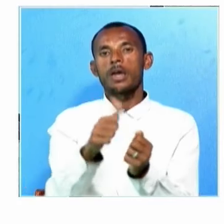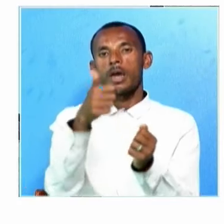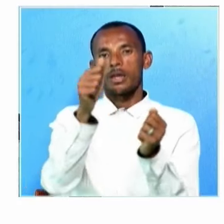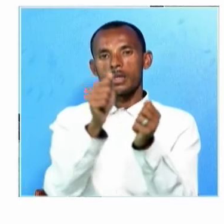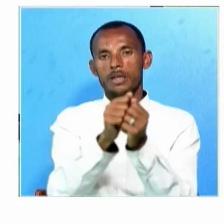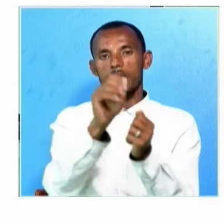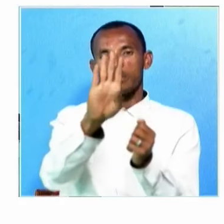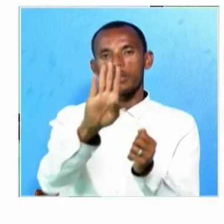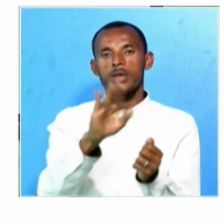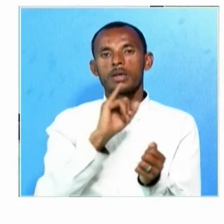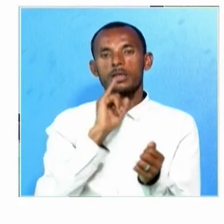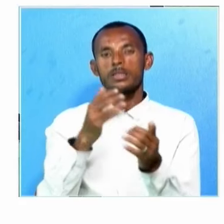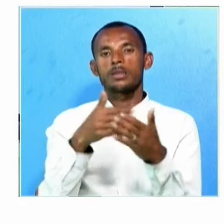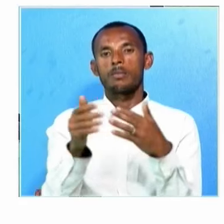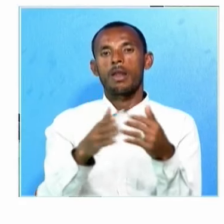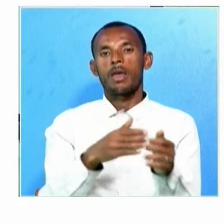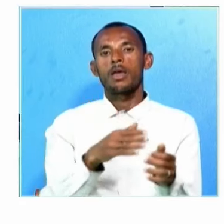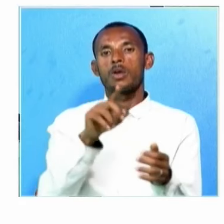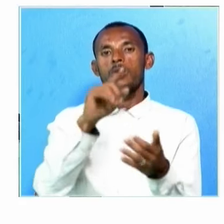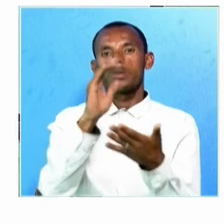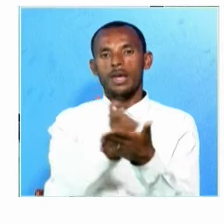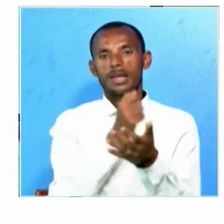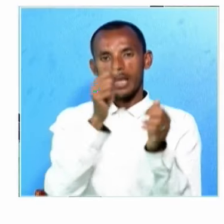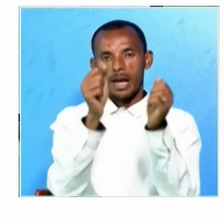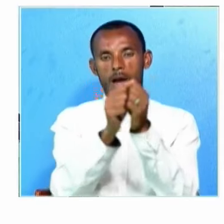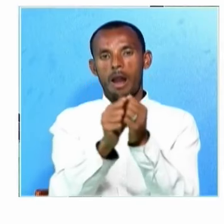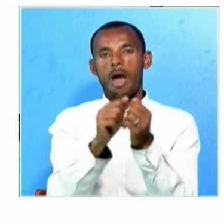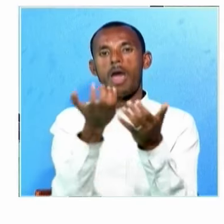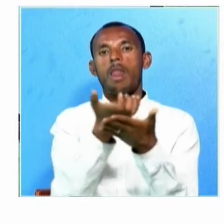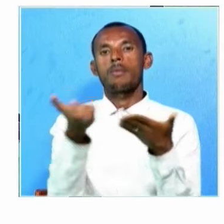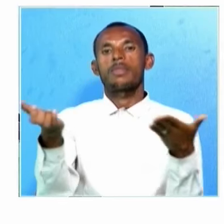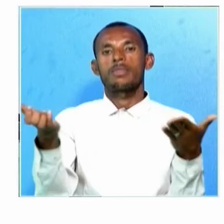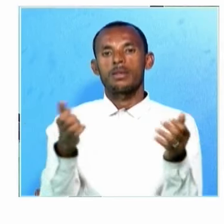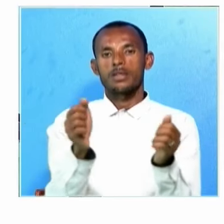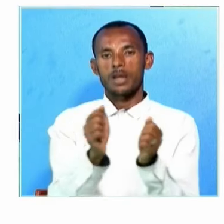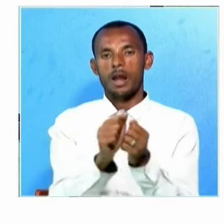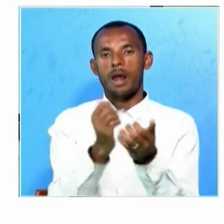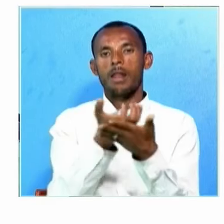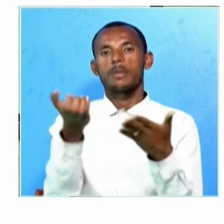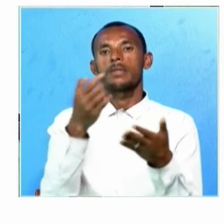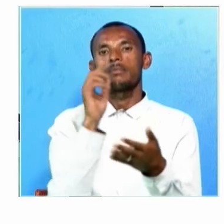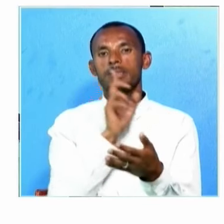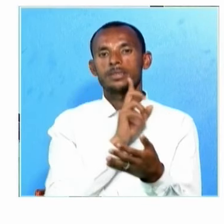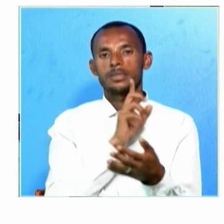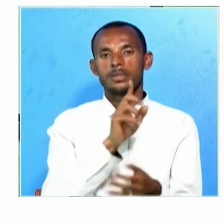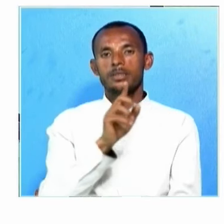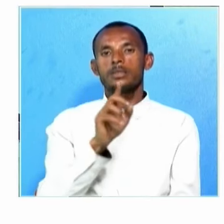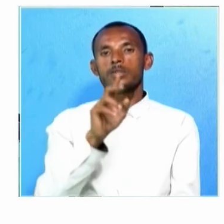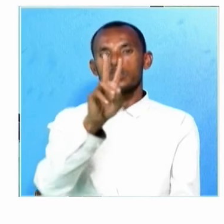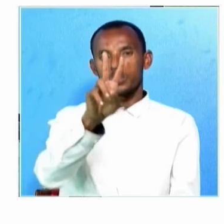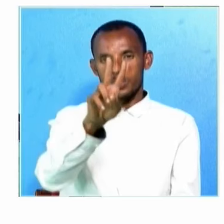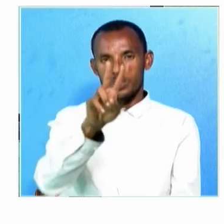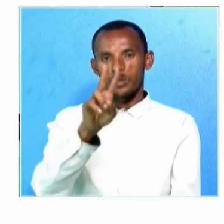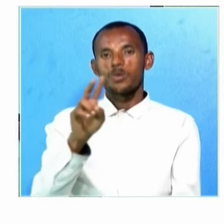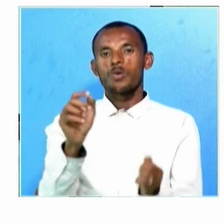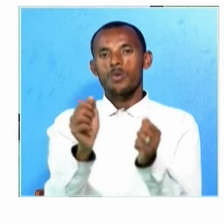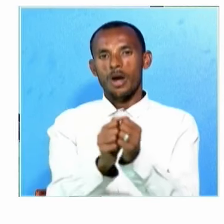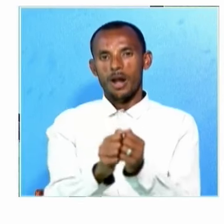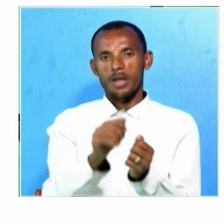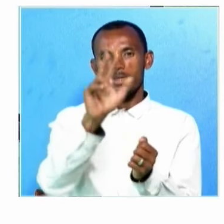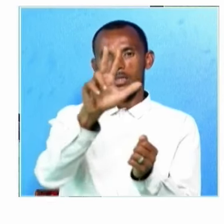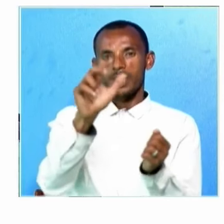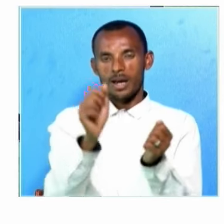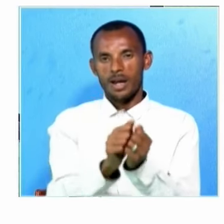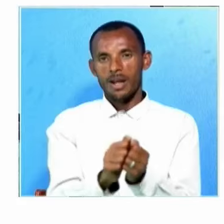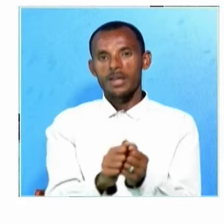B, simply you take their common elements. The common elements here, 2 is common, 3 is common. So